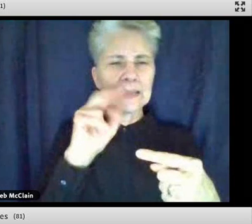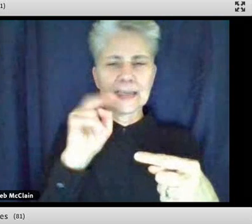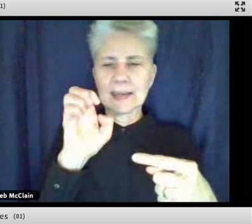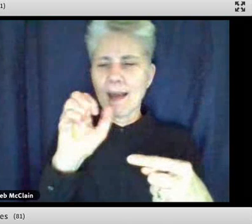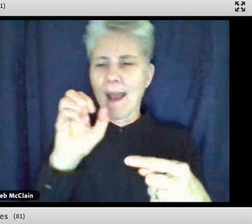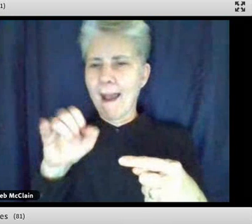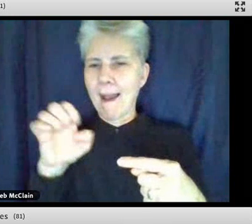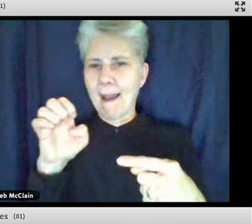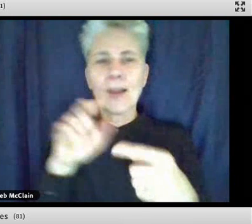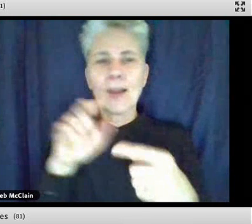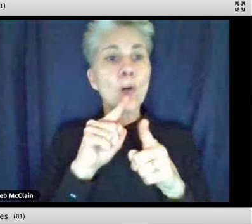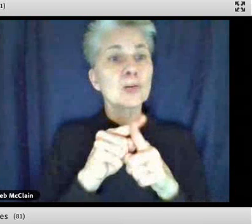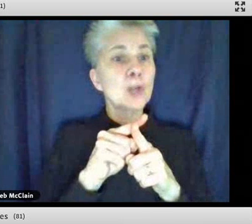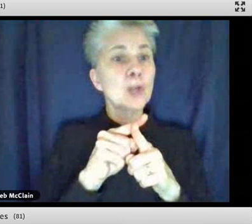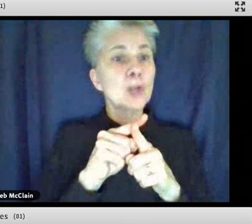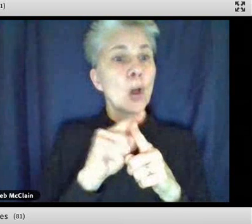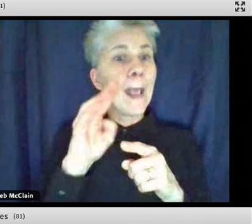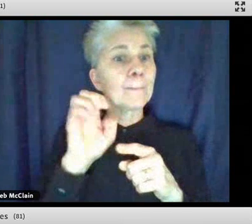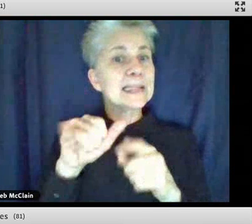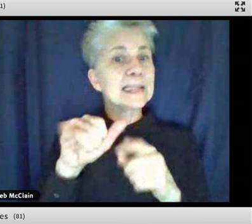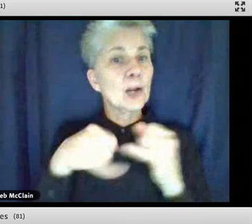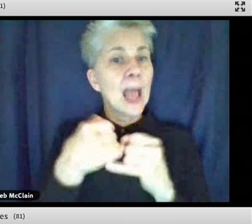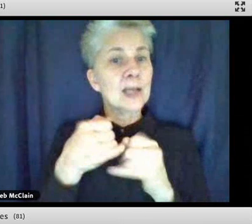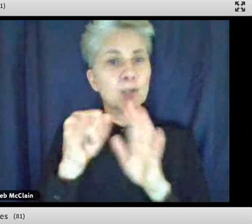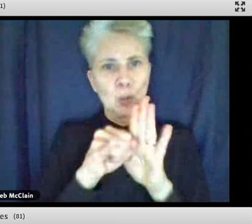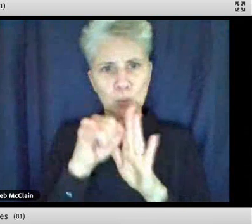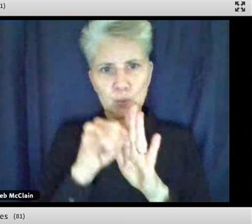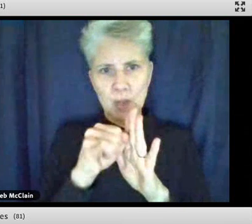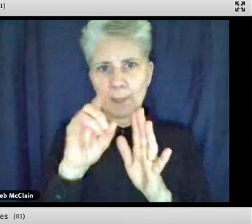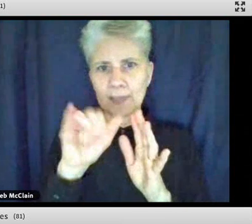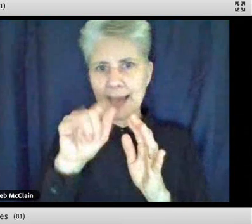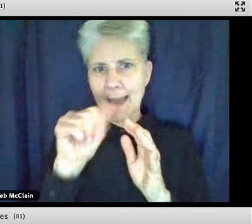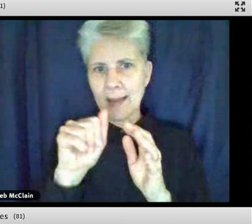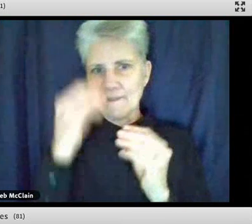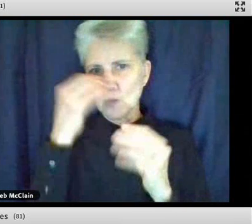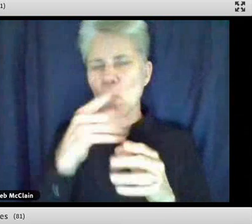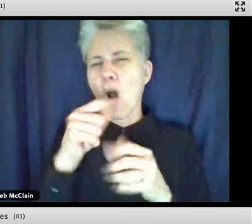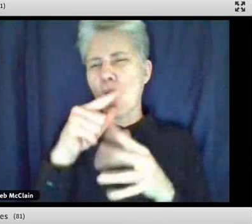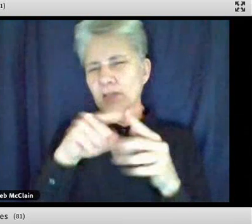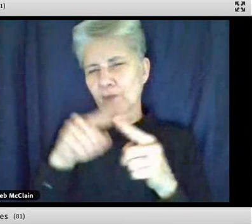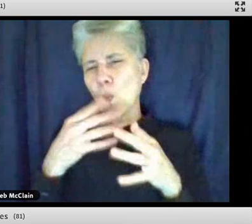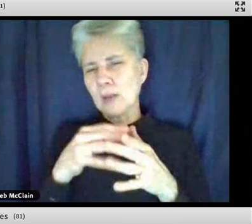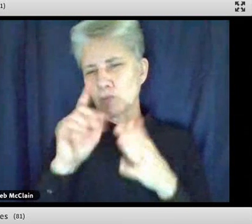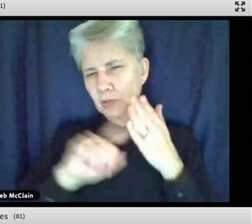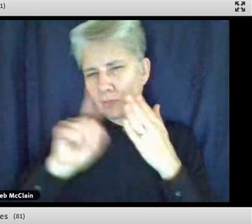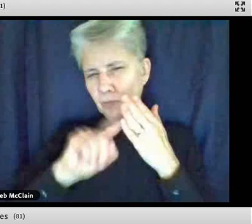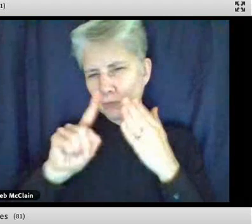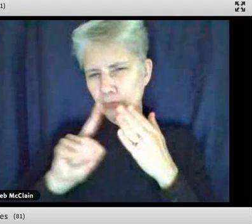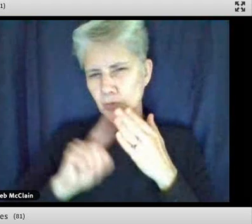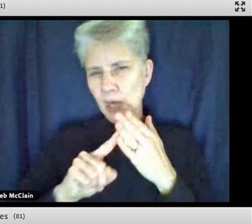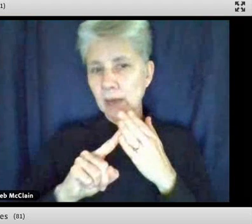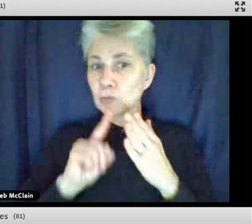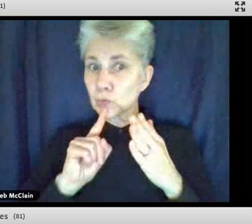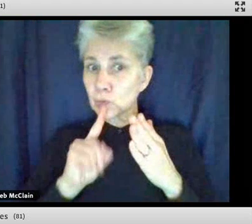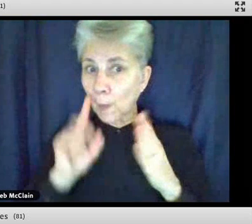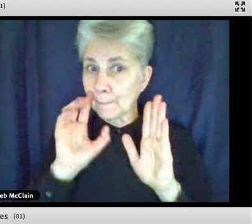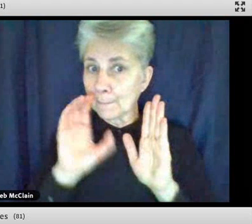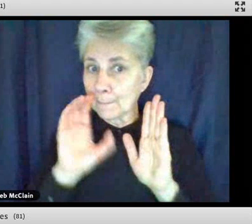also Amnesty International YouTube Data Viewer. Those are all ways you can kind of check to make sure where the picture actually came